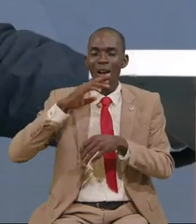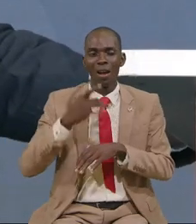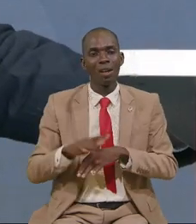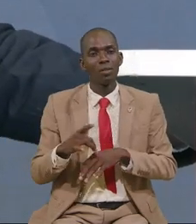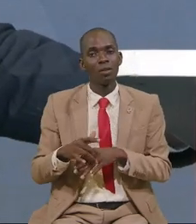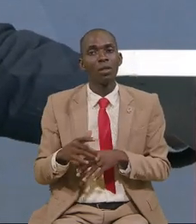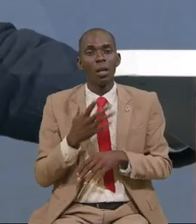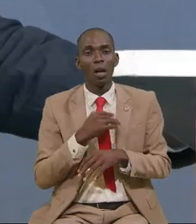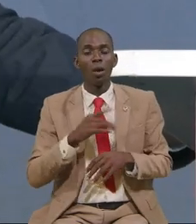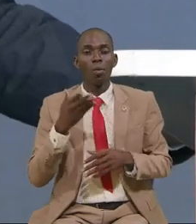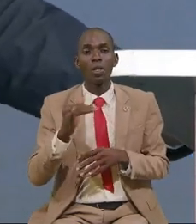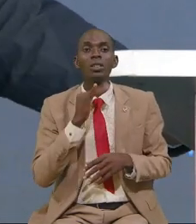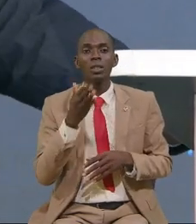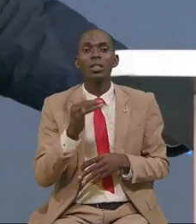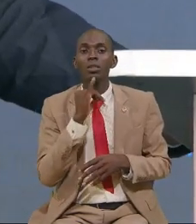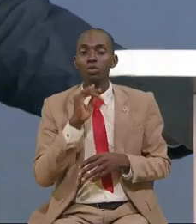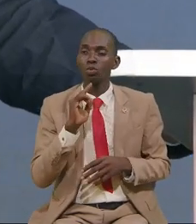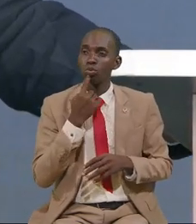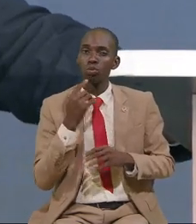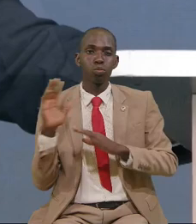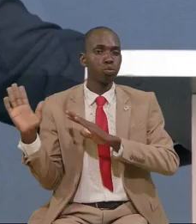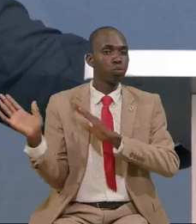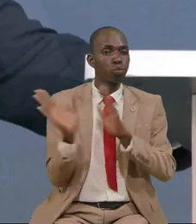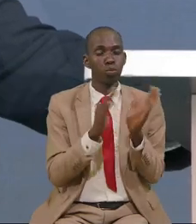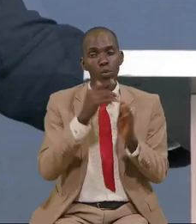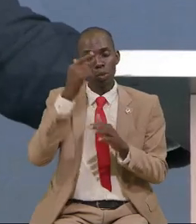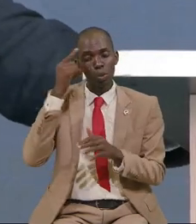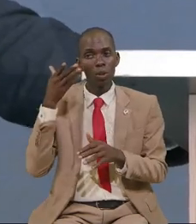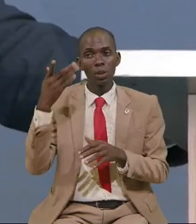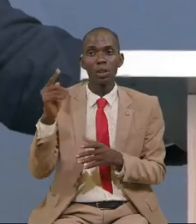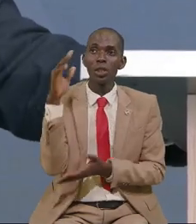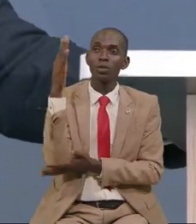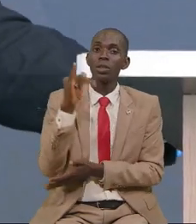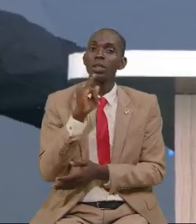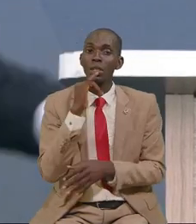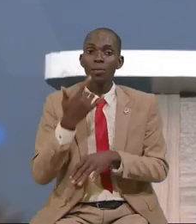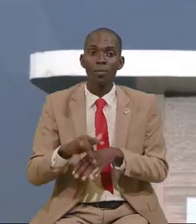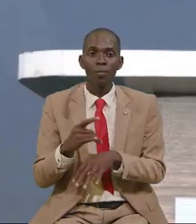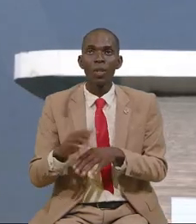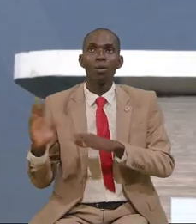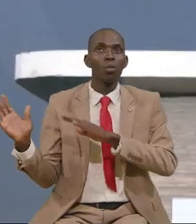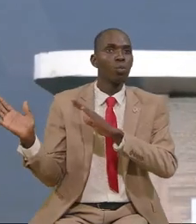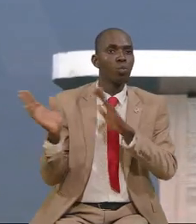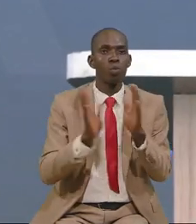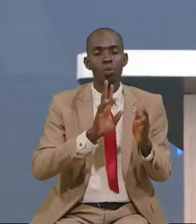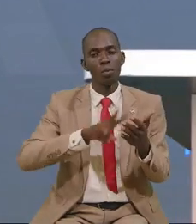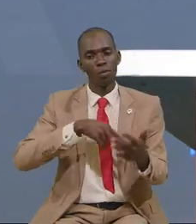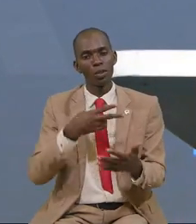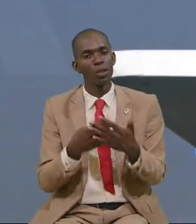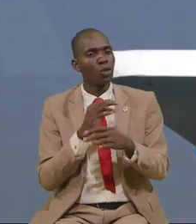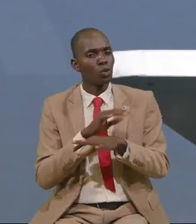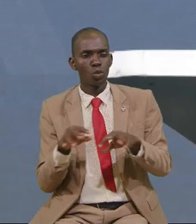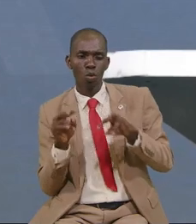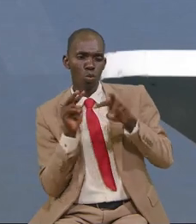wind blows, because of the hollowness inside, it blows them down. Don't look at their faces. The